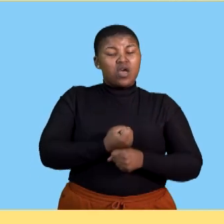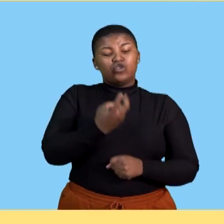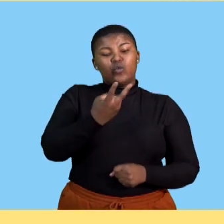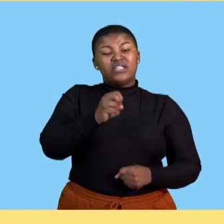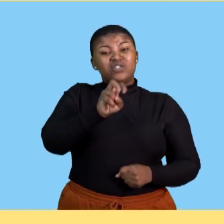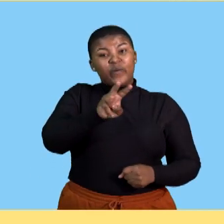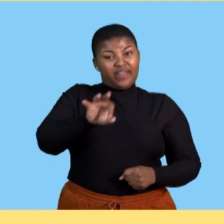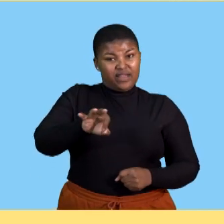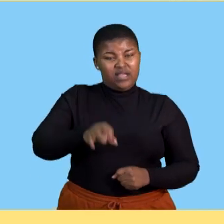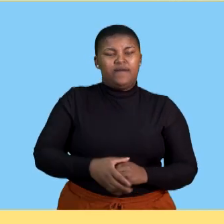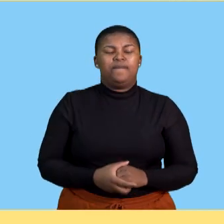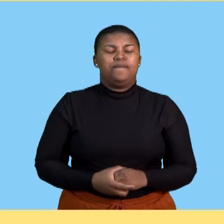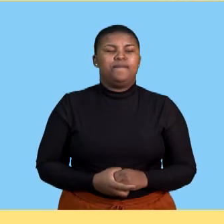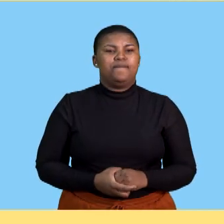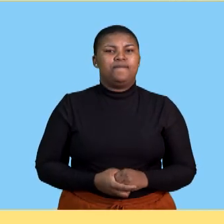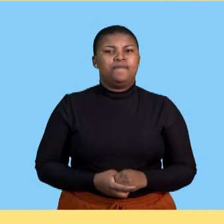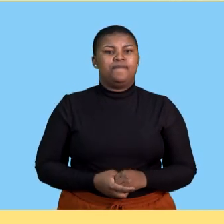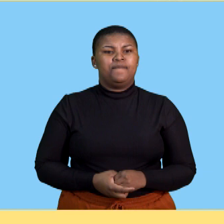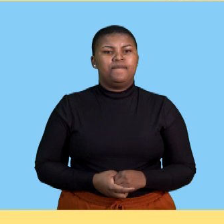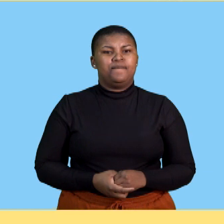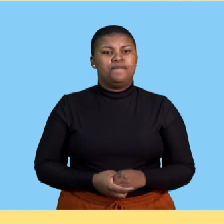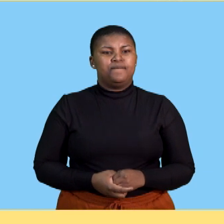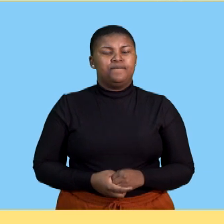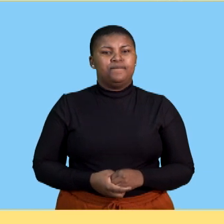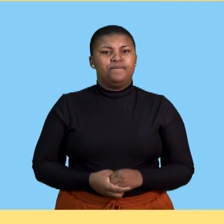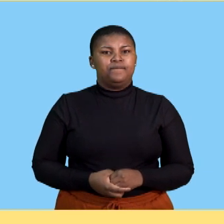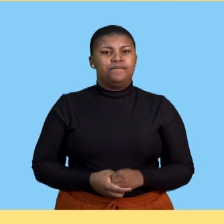For the year 2023,